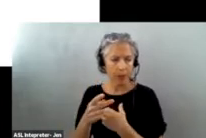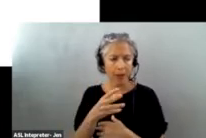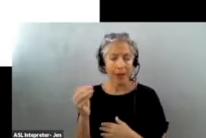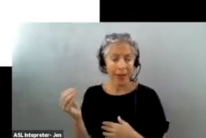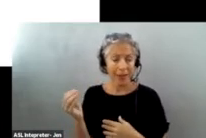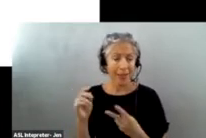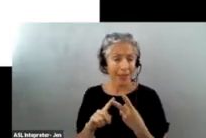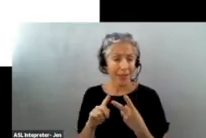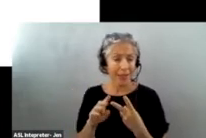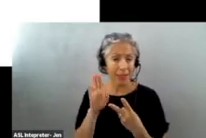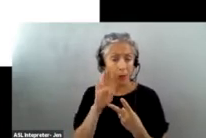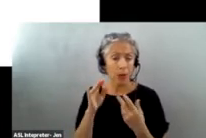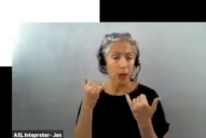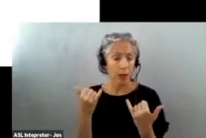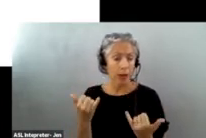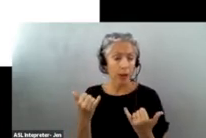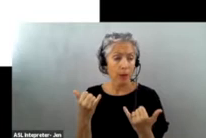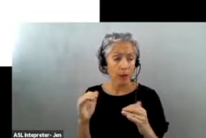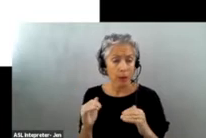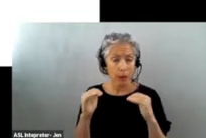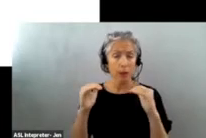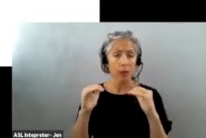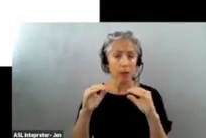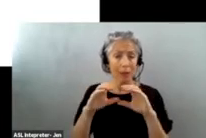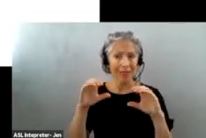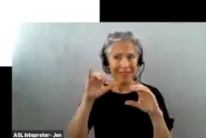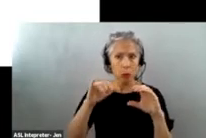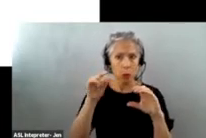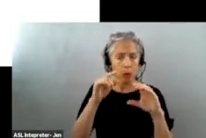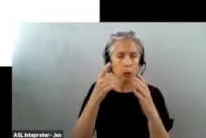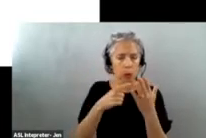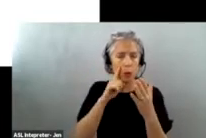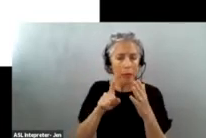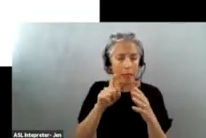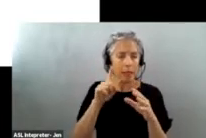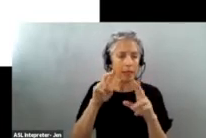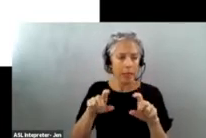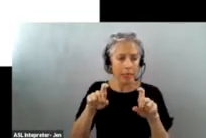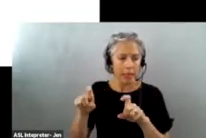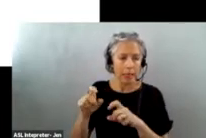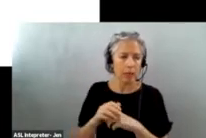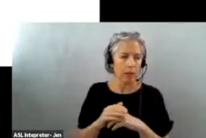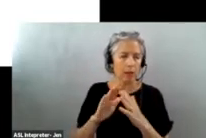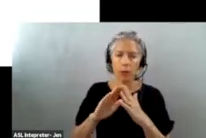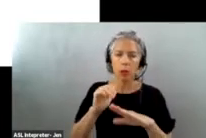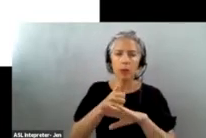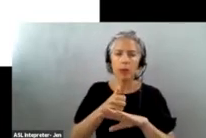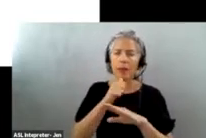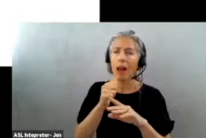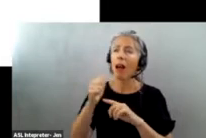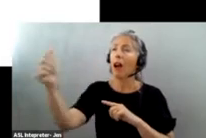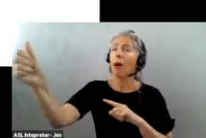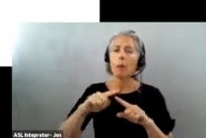secondly, they will now be, and this is what we are really testing. We have a community-based, that means not far away, close to